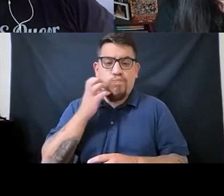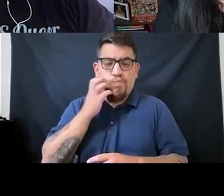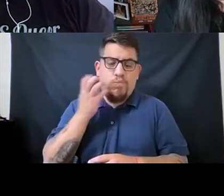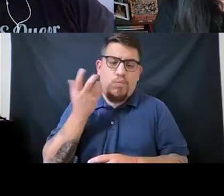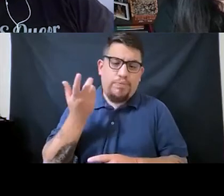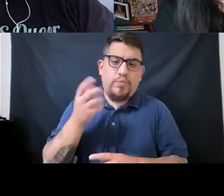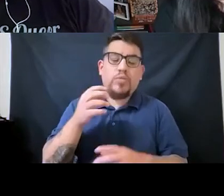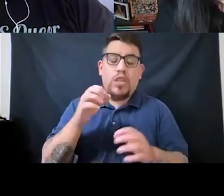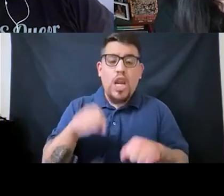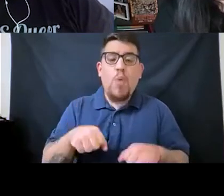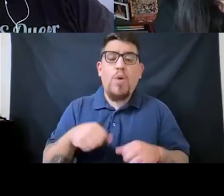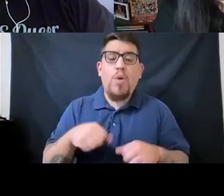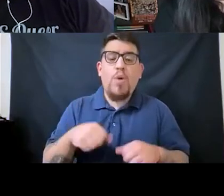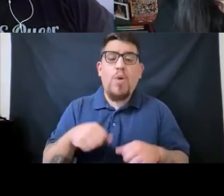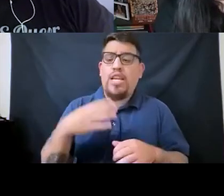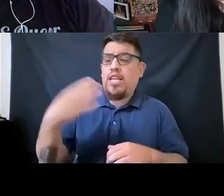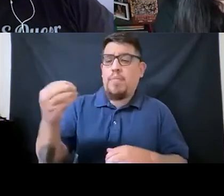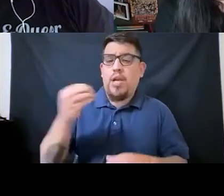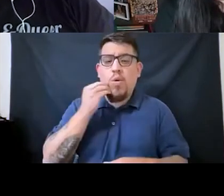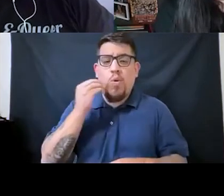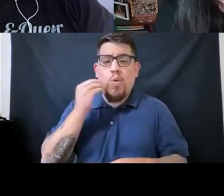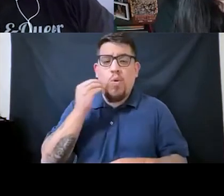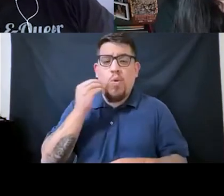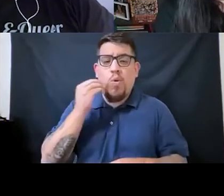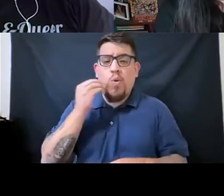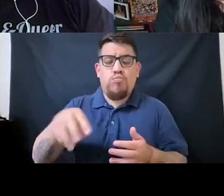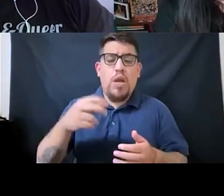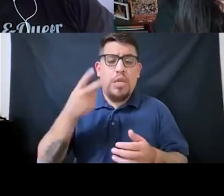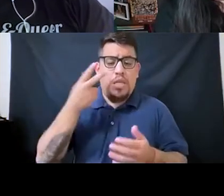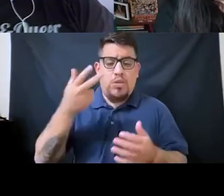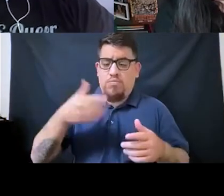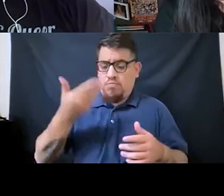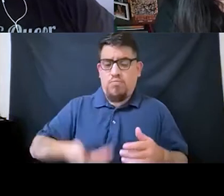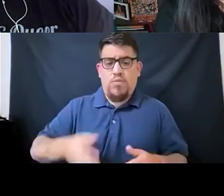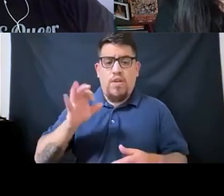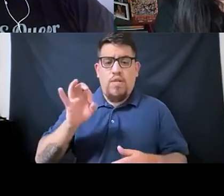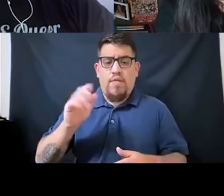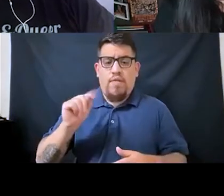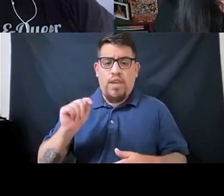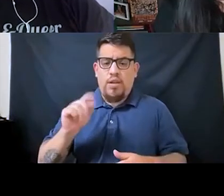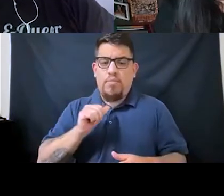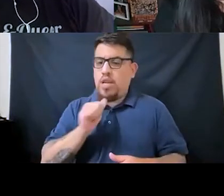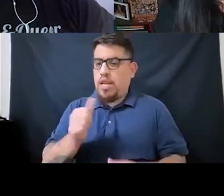want to leave my house because I want the world to see how fat I am. I do not want to be a secret.